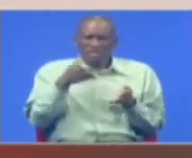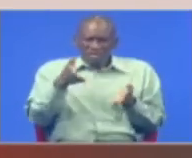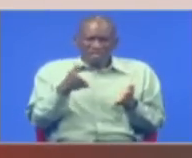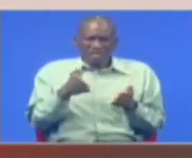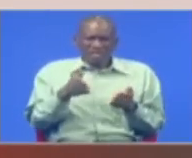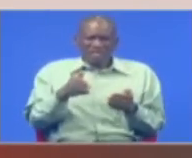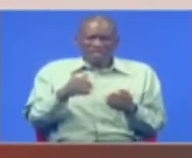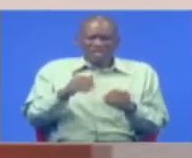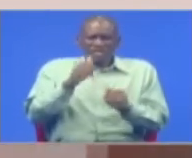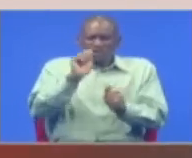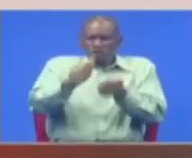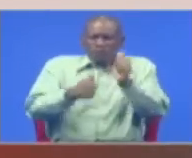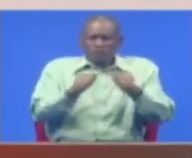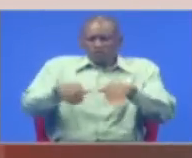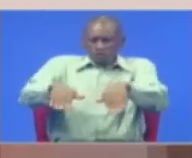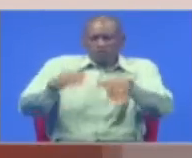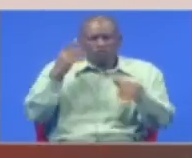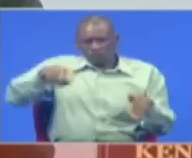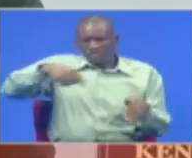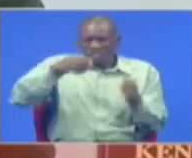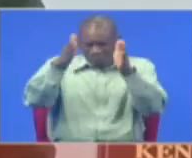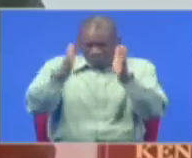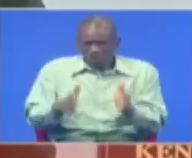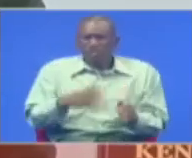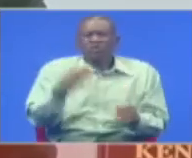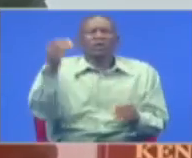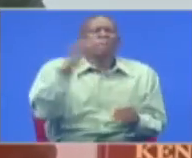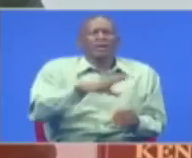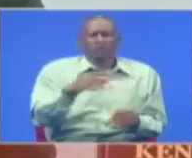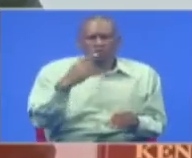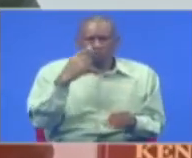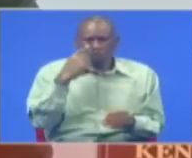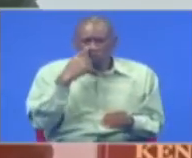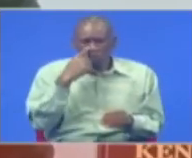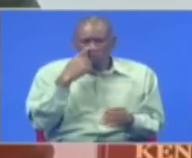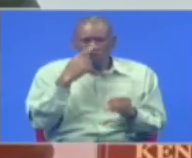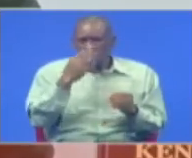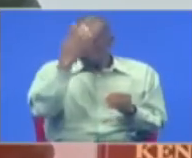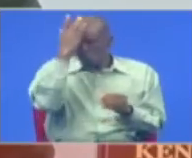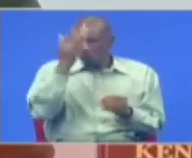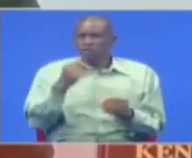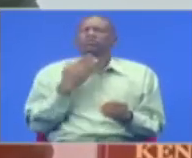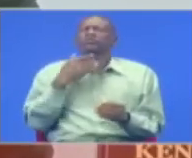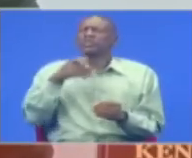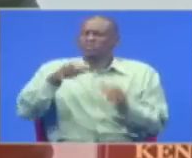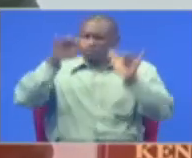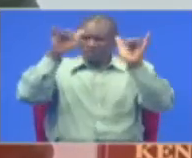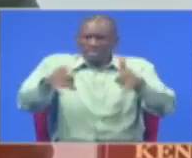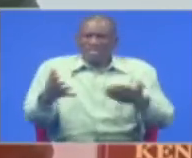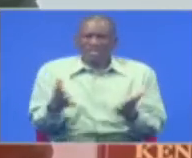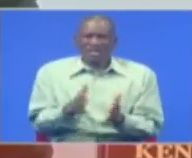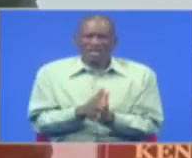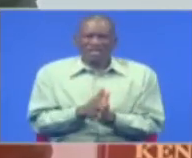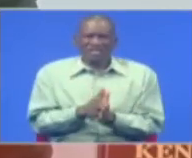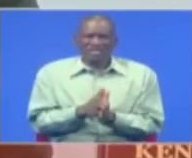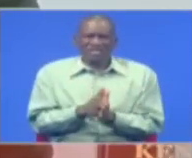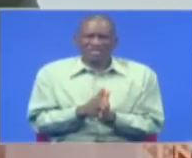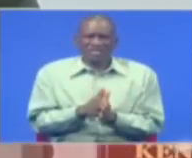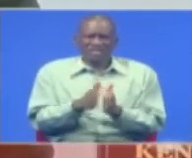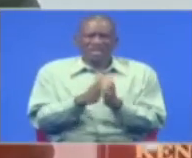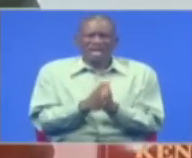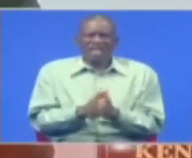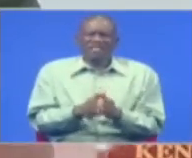waiting. This person is going back to his home country. Why would you want him to sit here and live on your